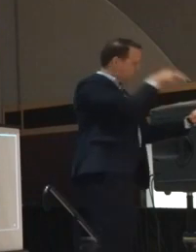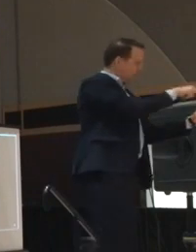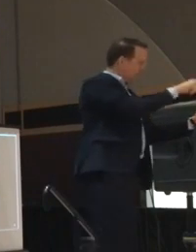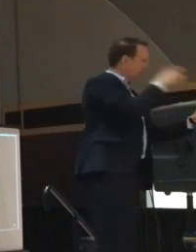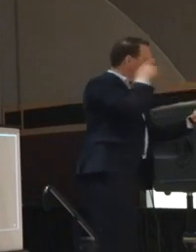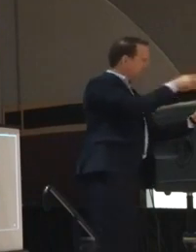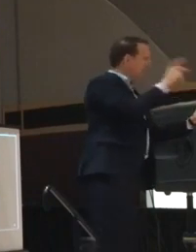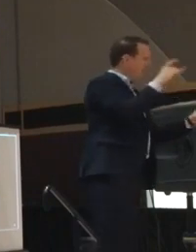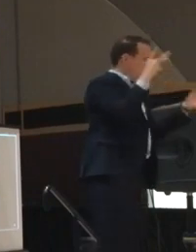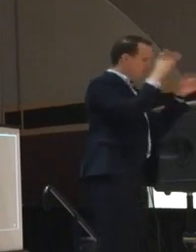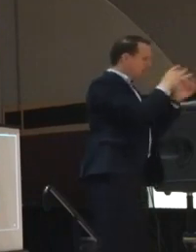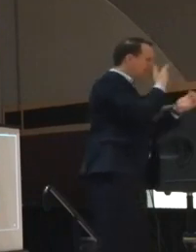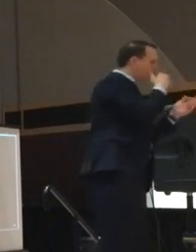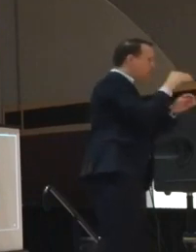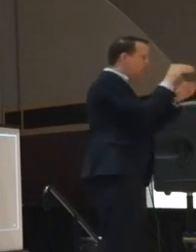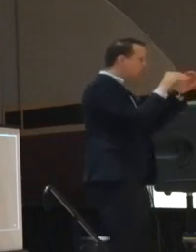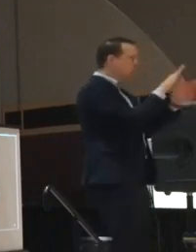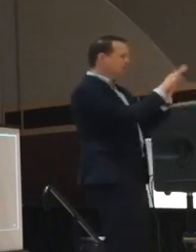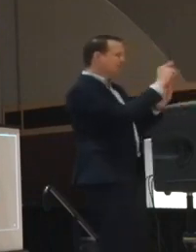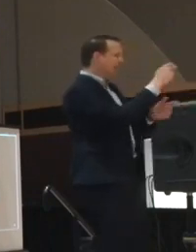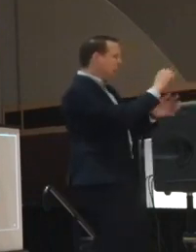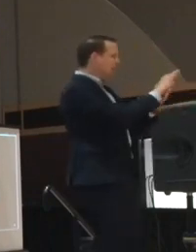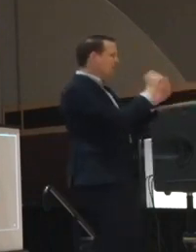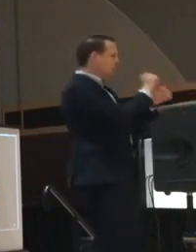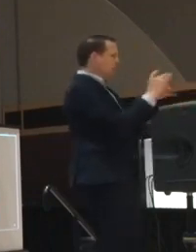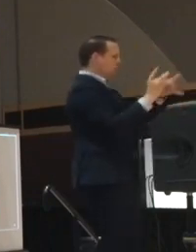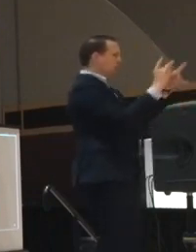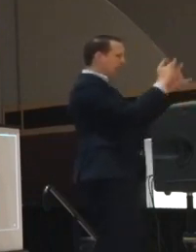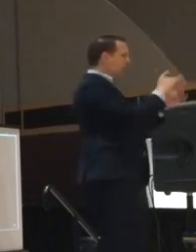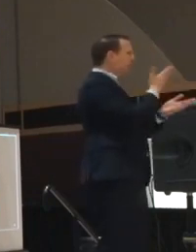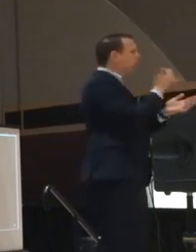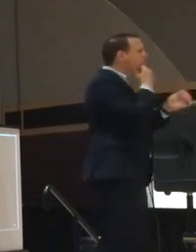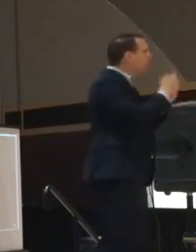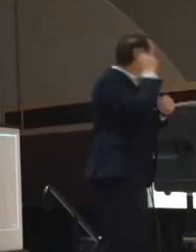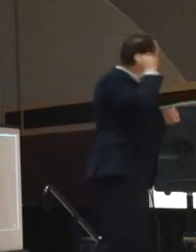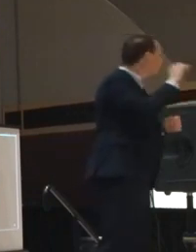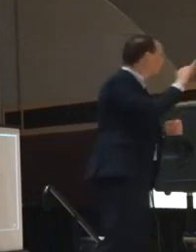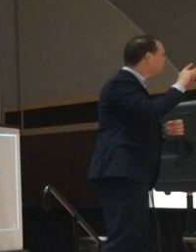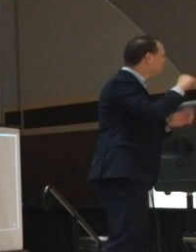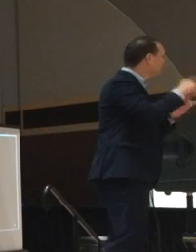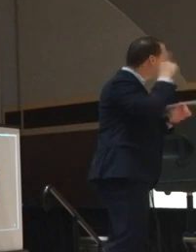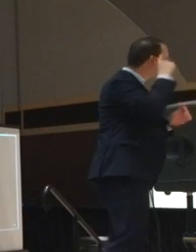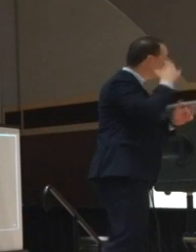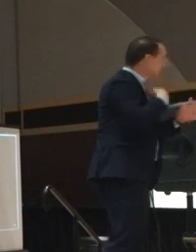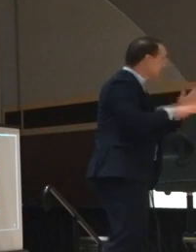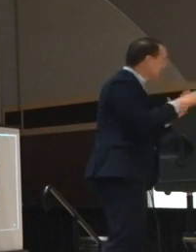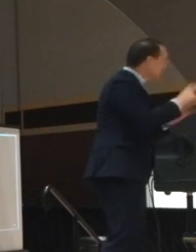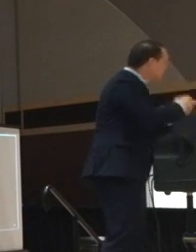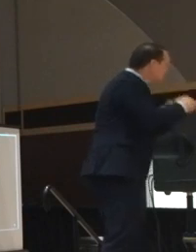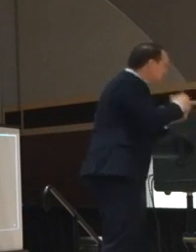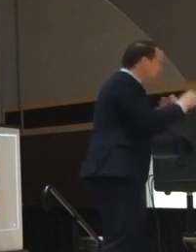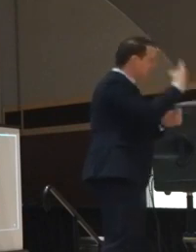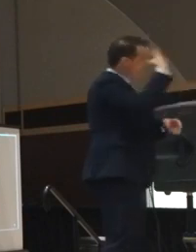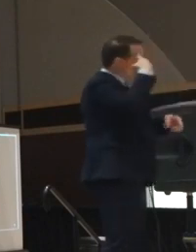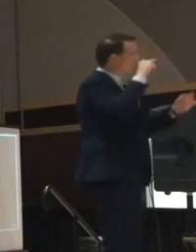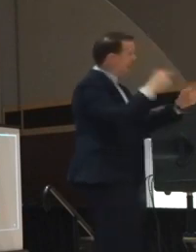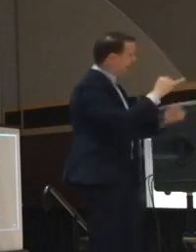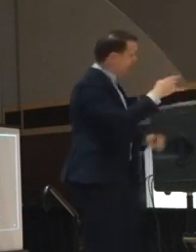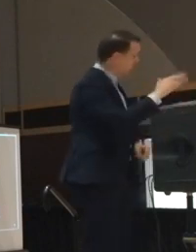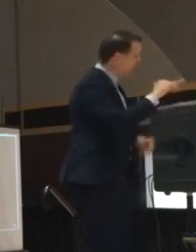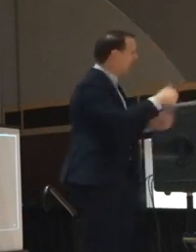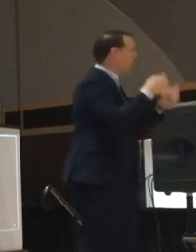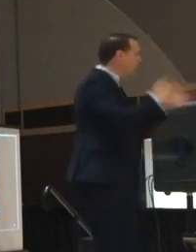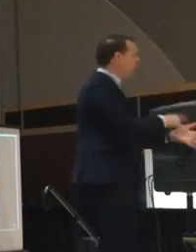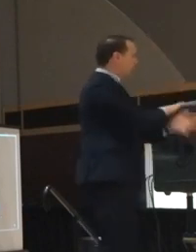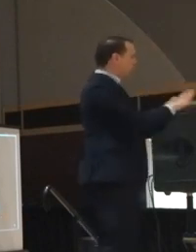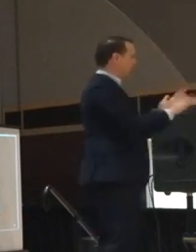have to work together to make a graphics file. Something's wrong with those circuits. So both a developmental problem or a head injury can